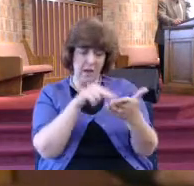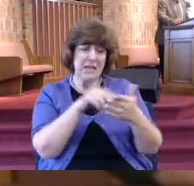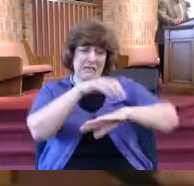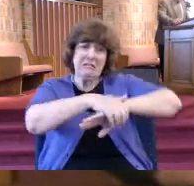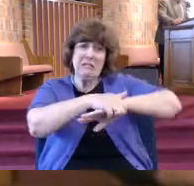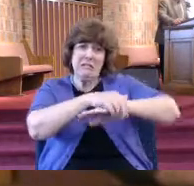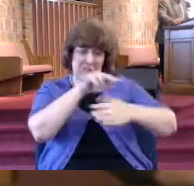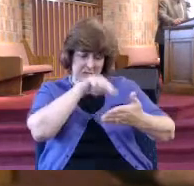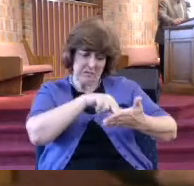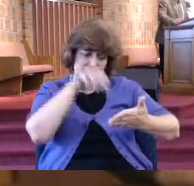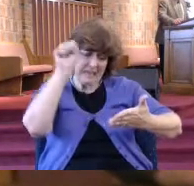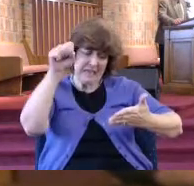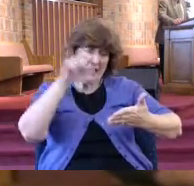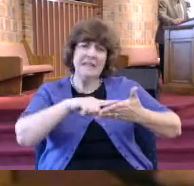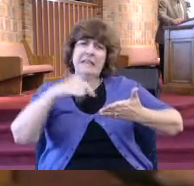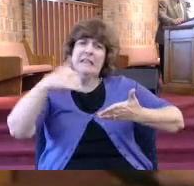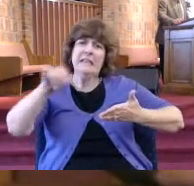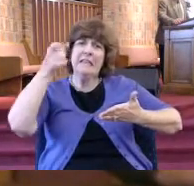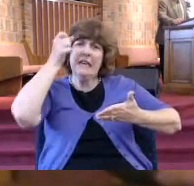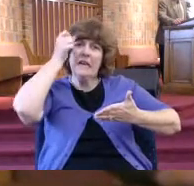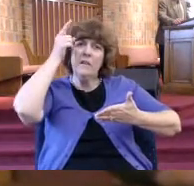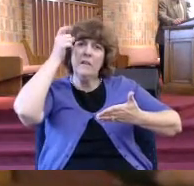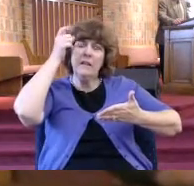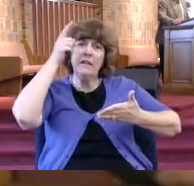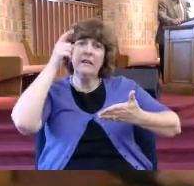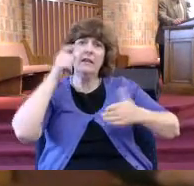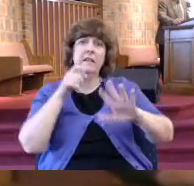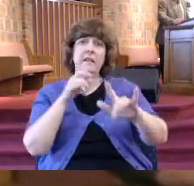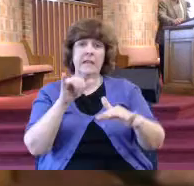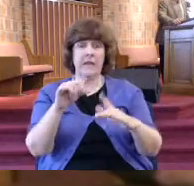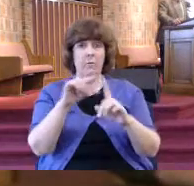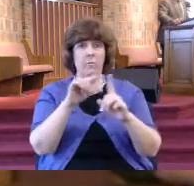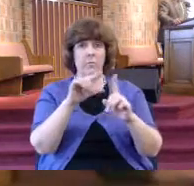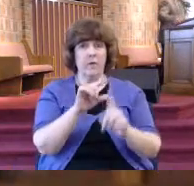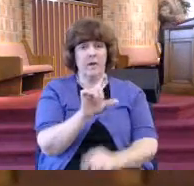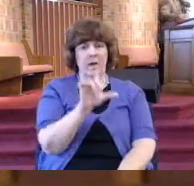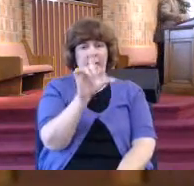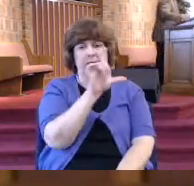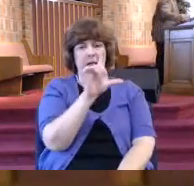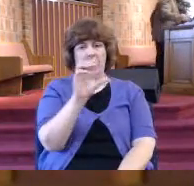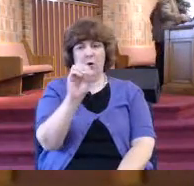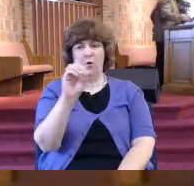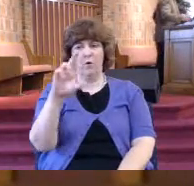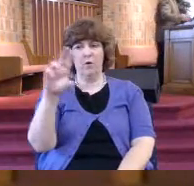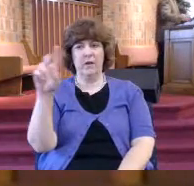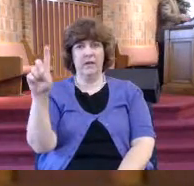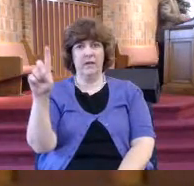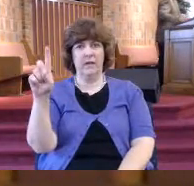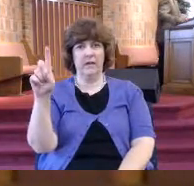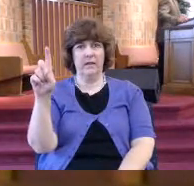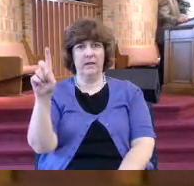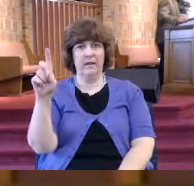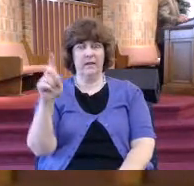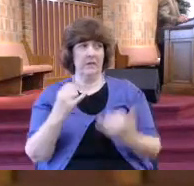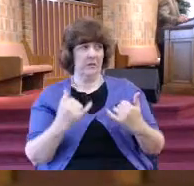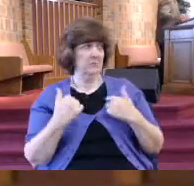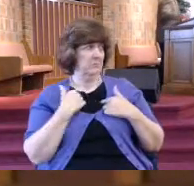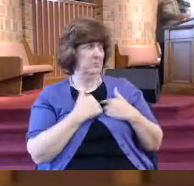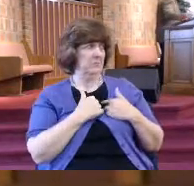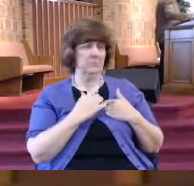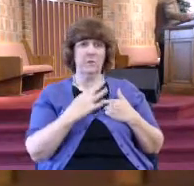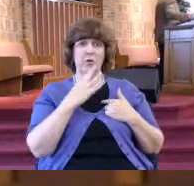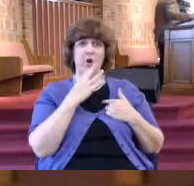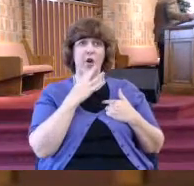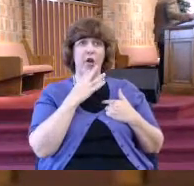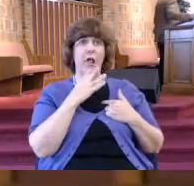English. For example, the word Lord. We don't use the word Lord very regularly in